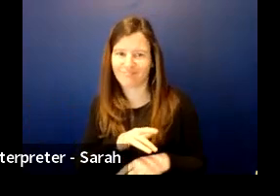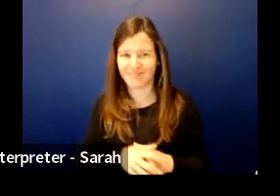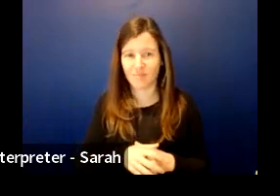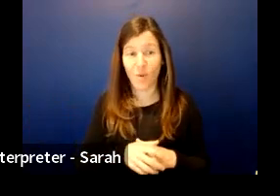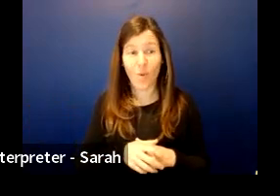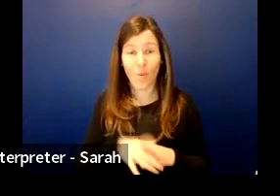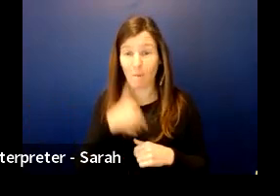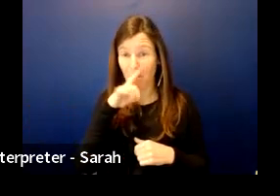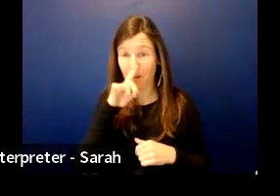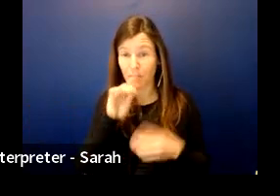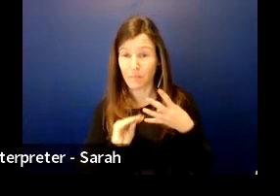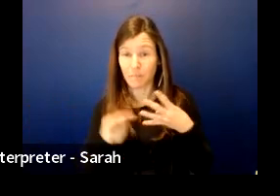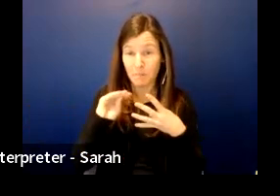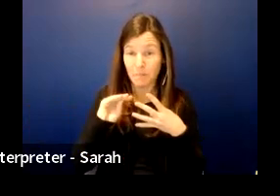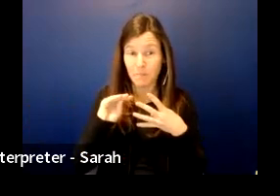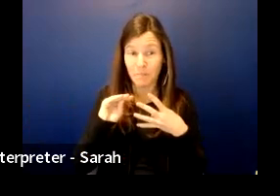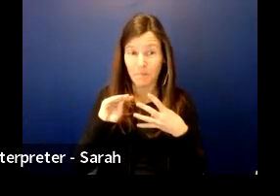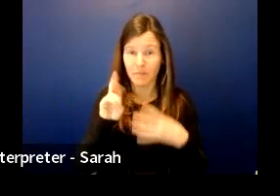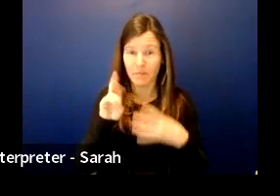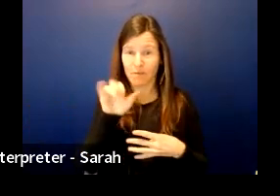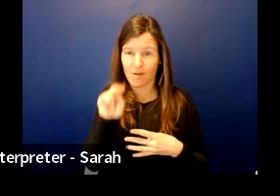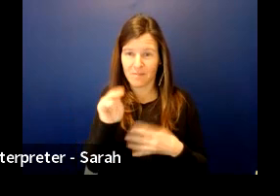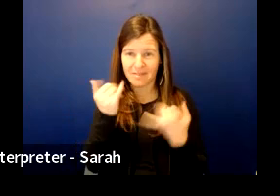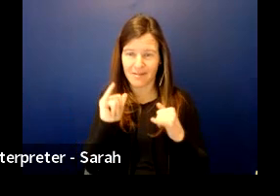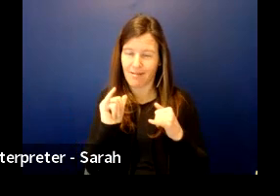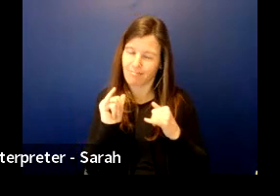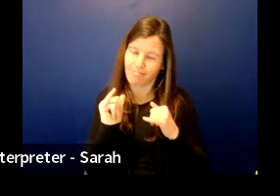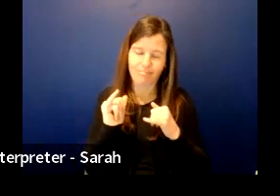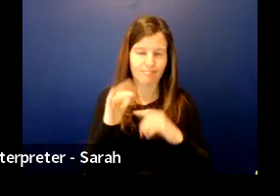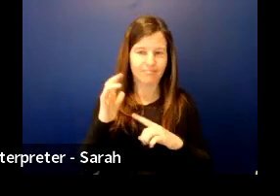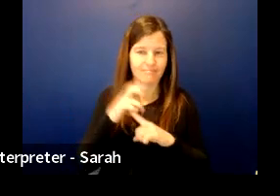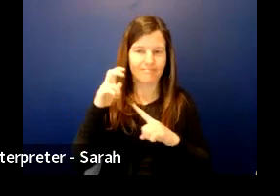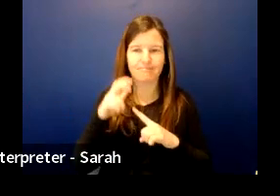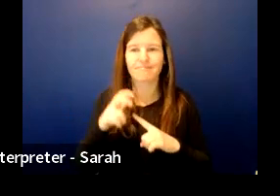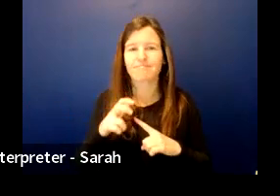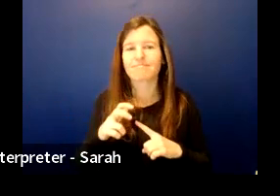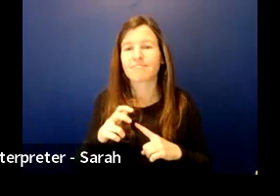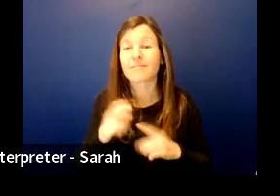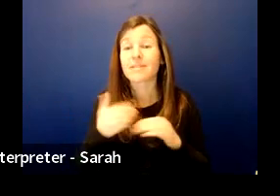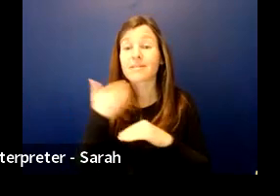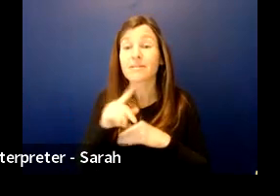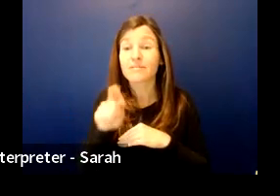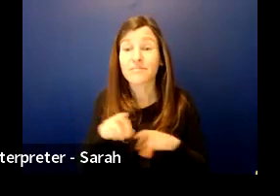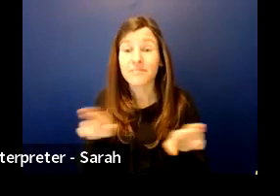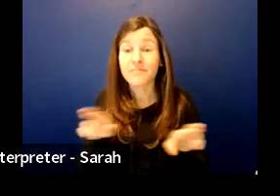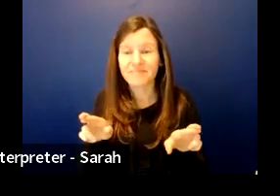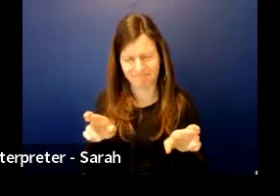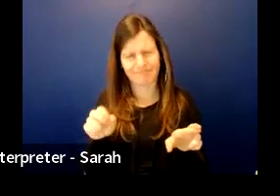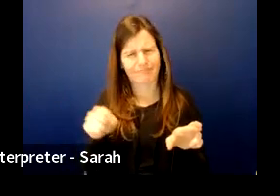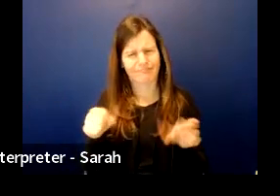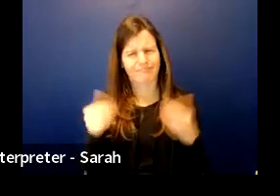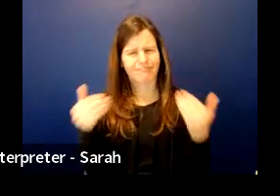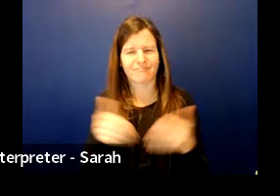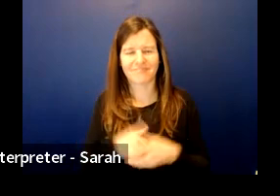Mouse is moving up. Robin is still in the lead. Are you all ready for the next question? I know you are. Let's go for